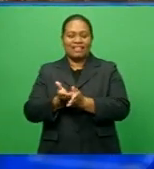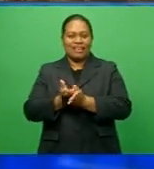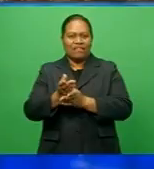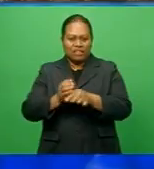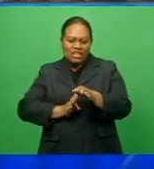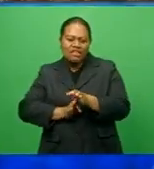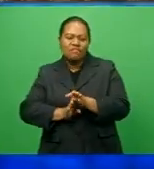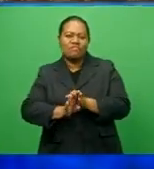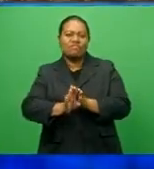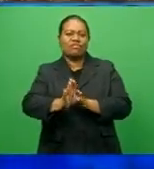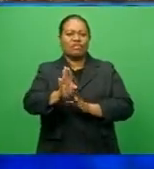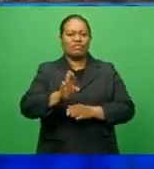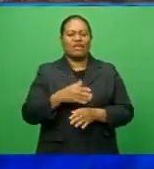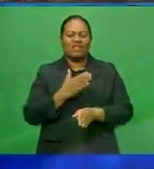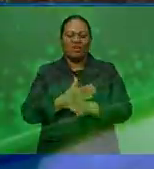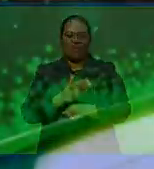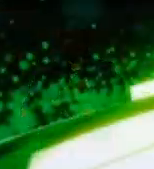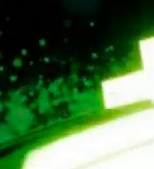keep employees at work.